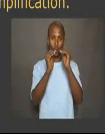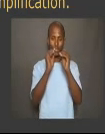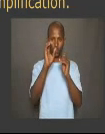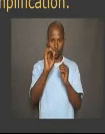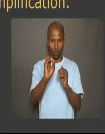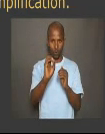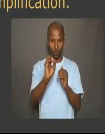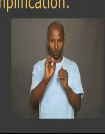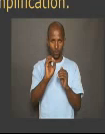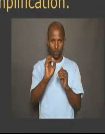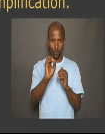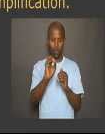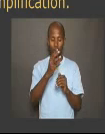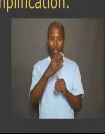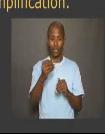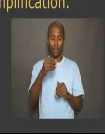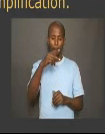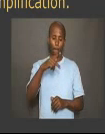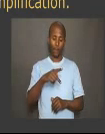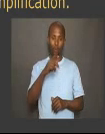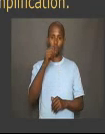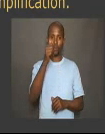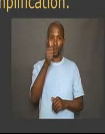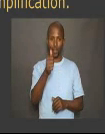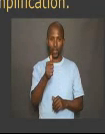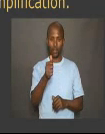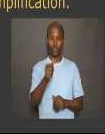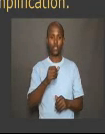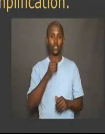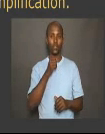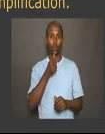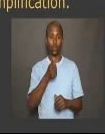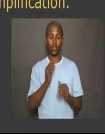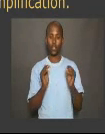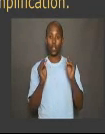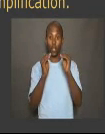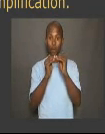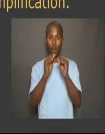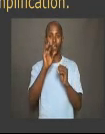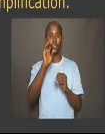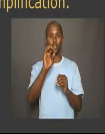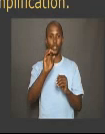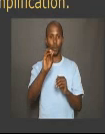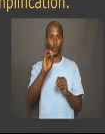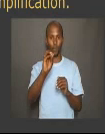0 and p of a does not equal 0.